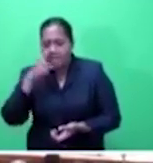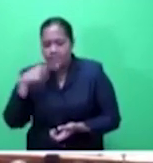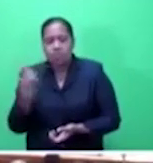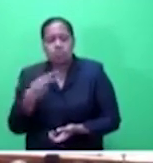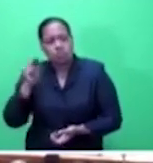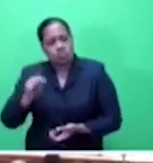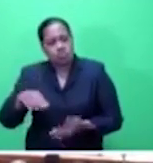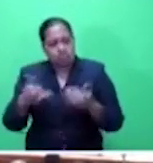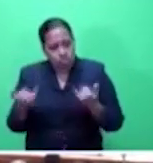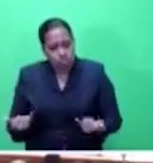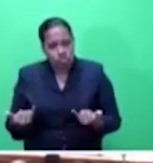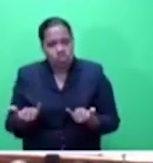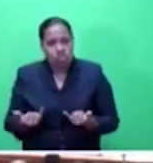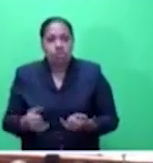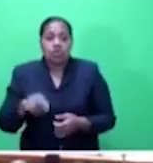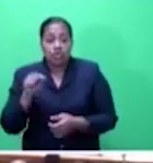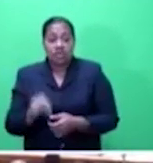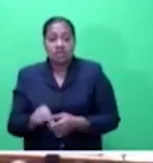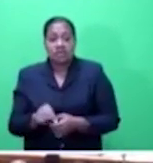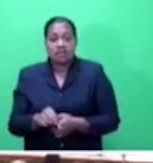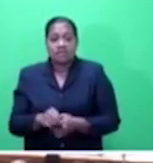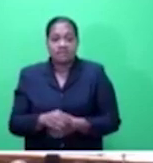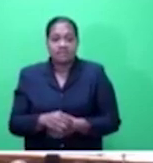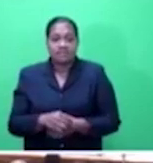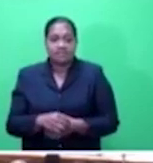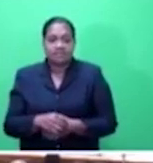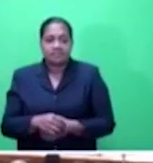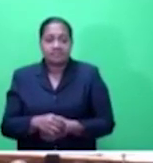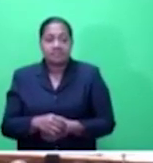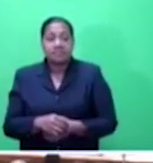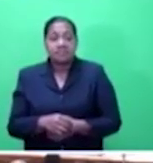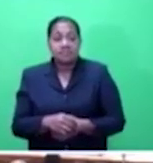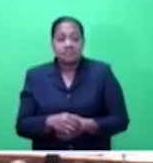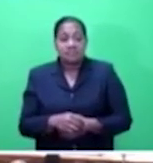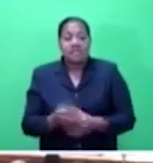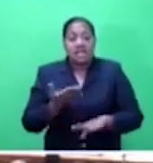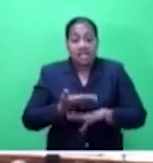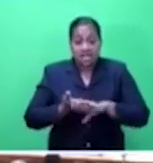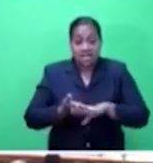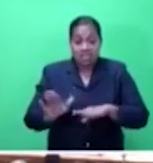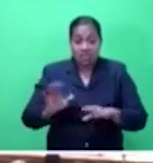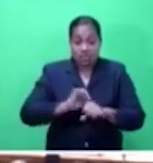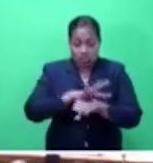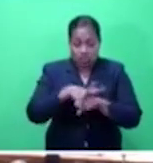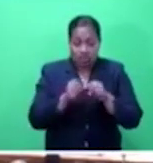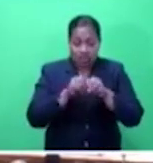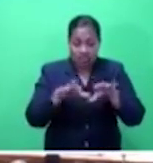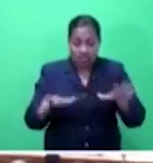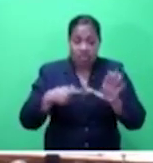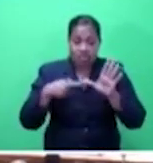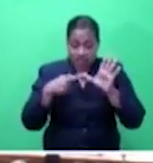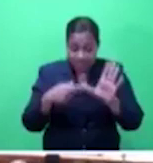also require this assistance. Taken together, our new COVID-19 response deal with the banks will provide a relief of an